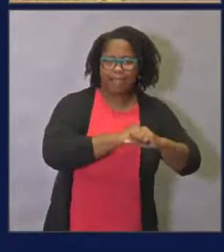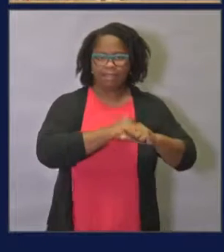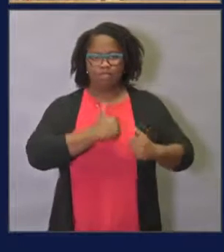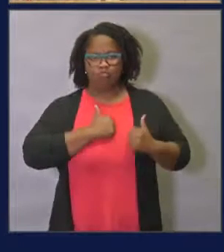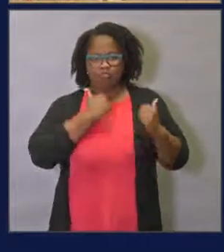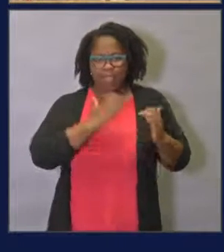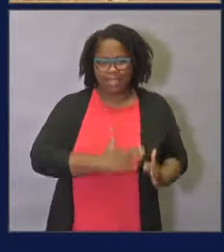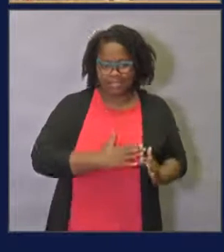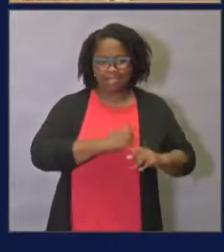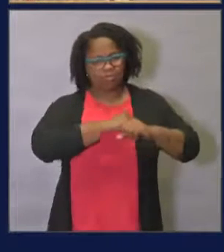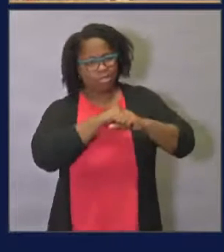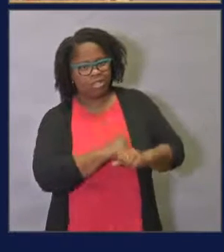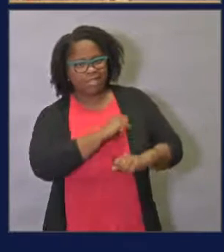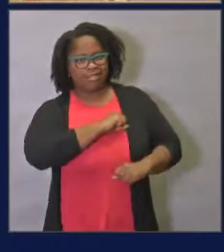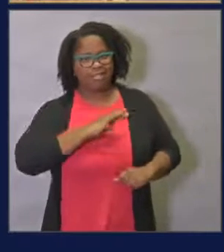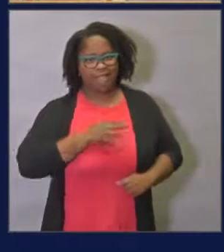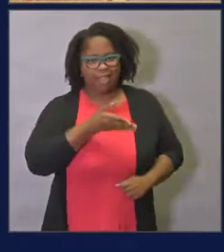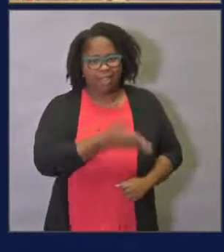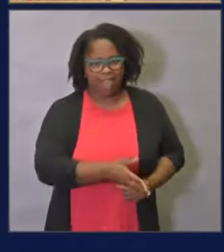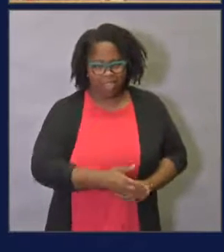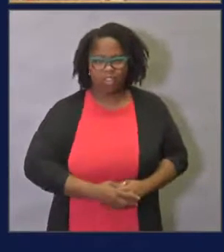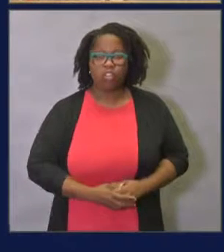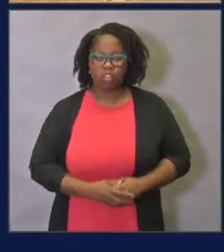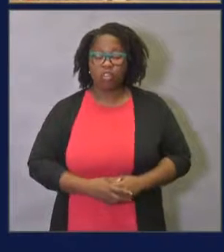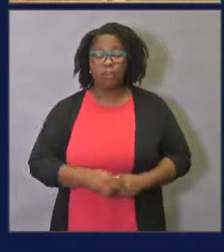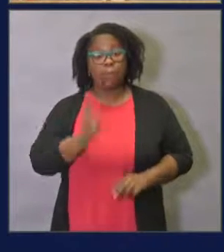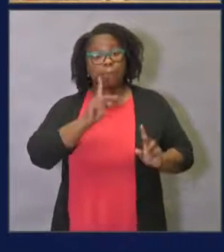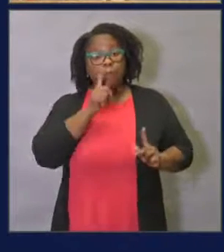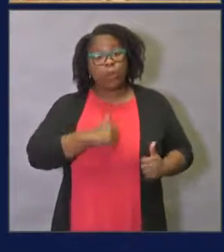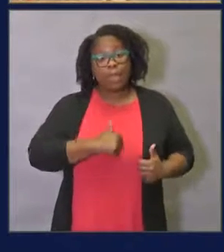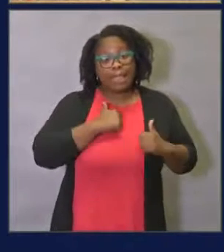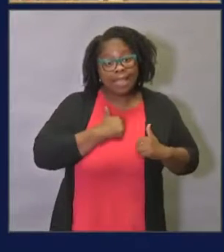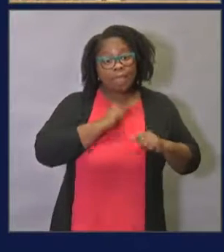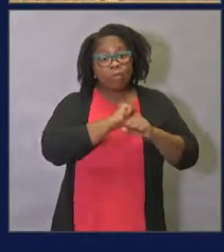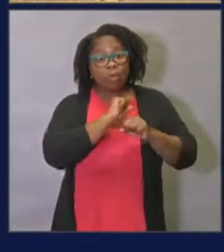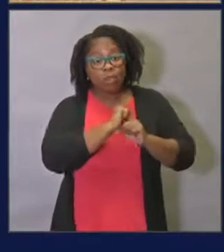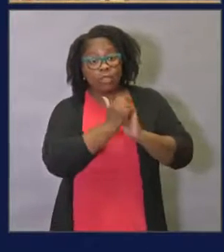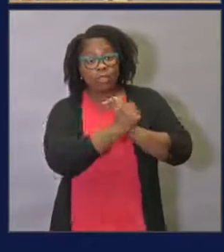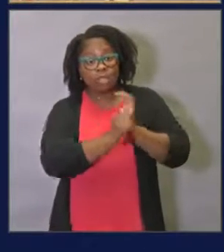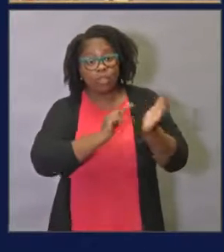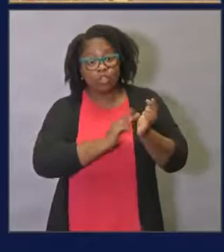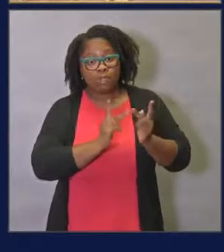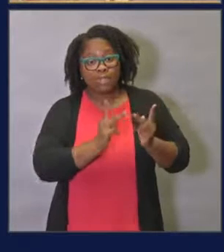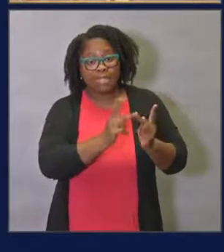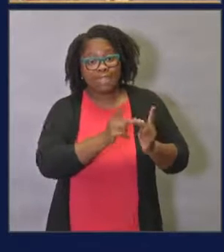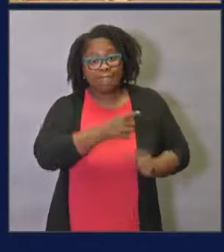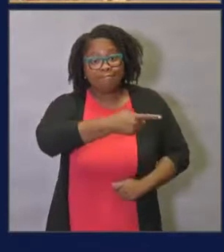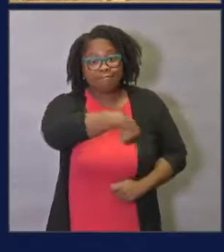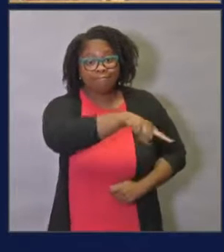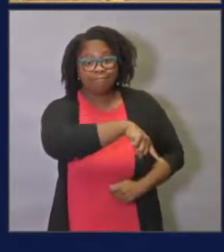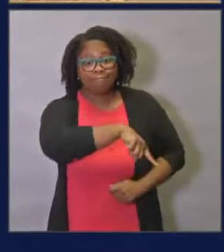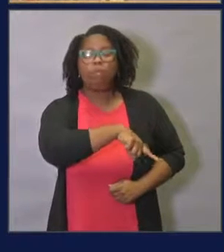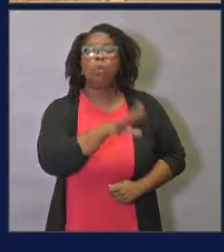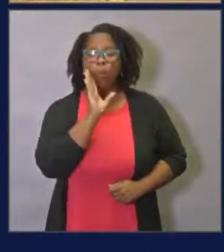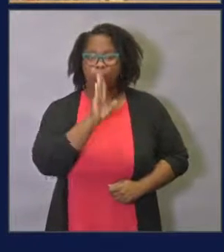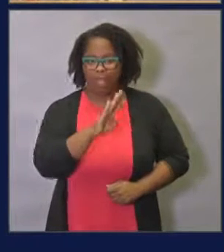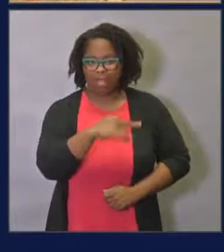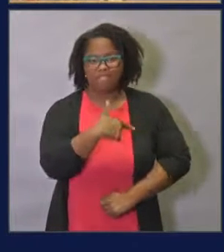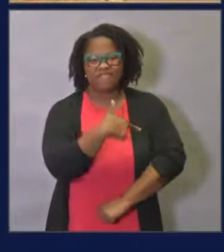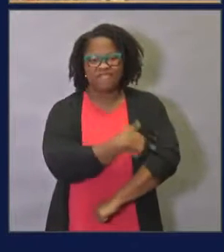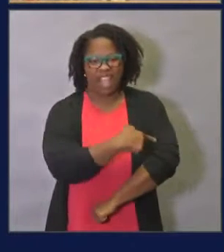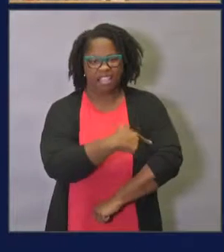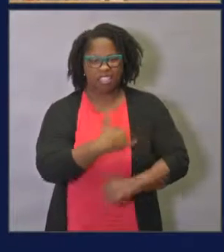nursing facilities. Residents and staff at the skilled nursing facilities are among those who will be vaccinated in this